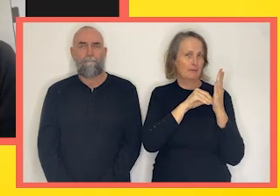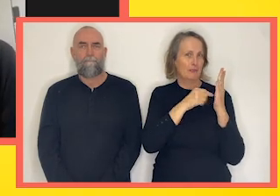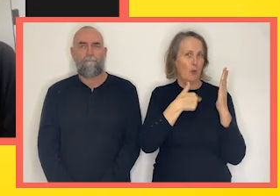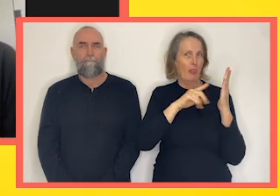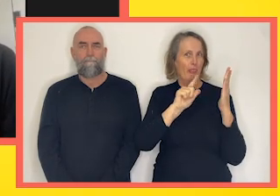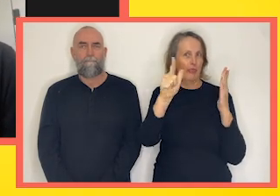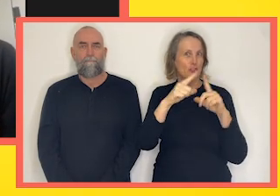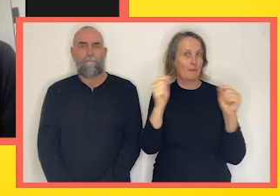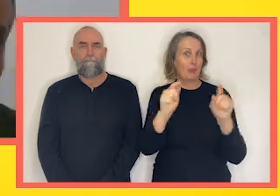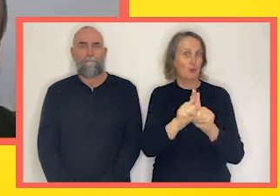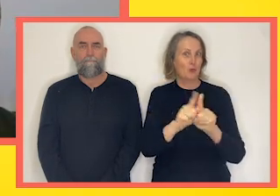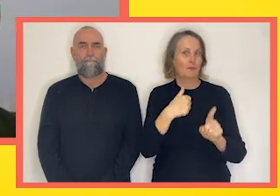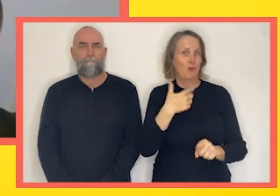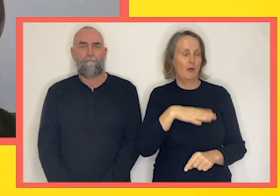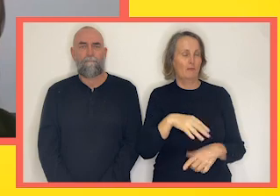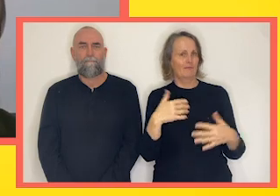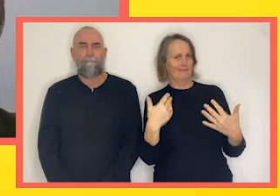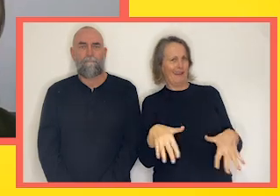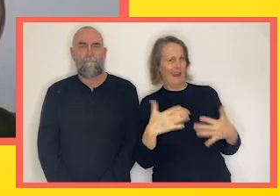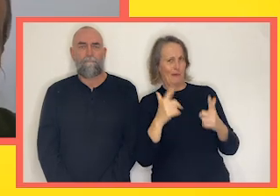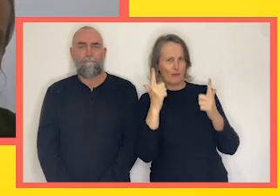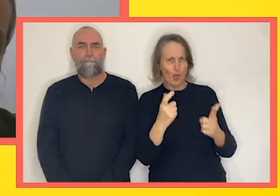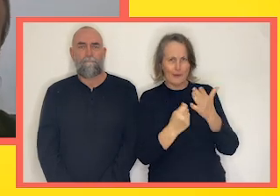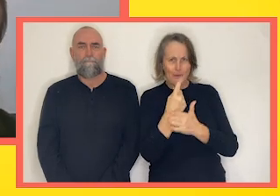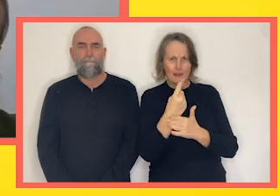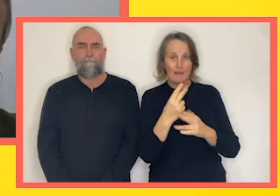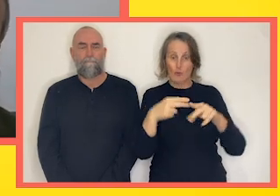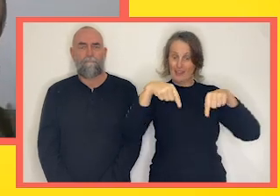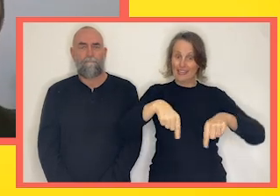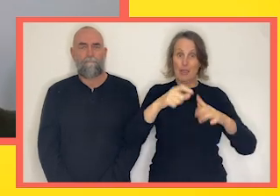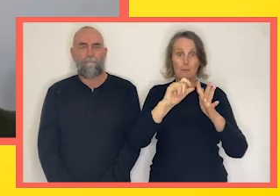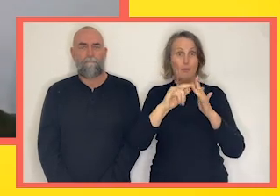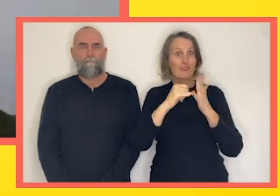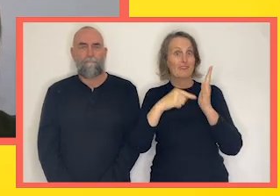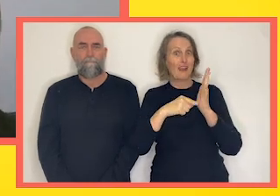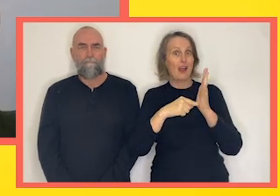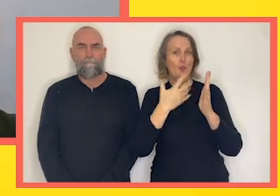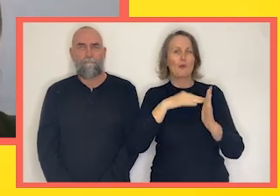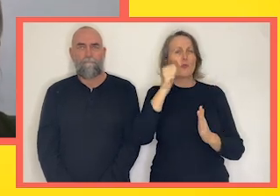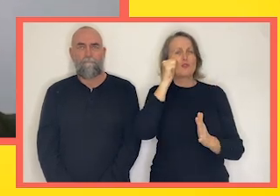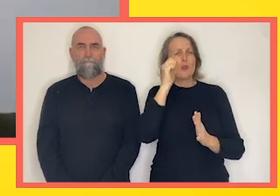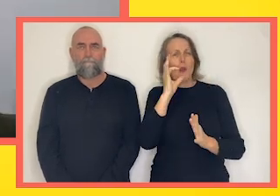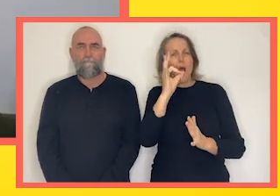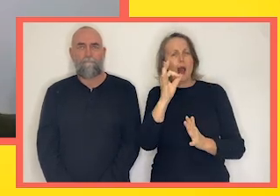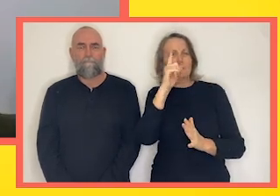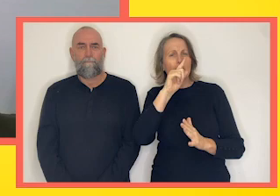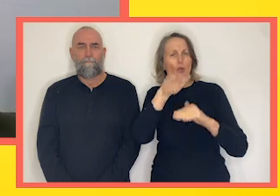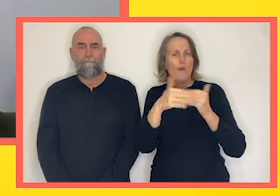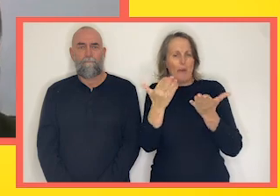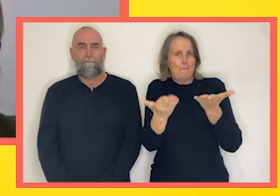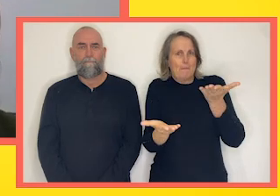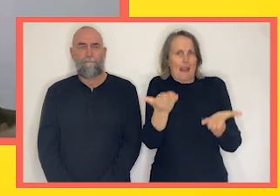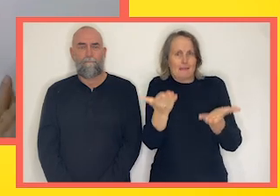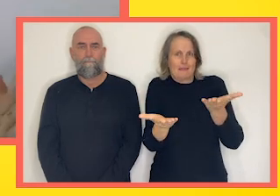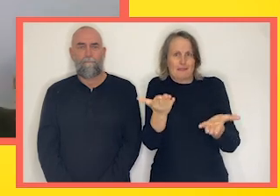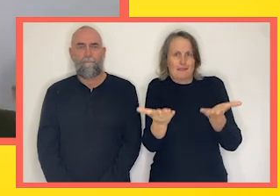as well now. Wow, there's a lot going on. And here at You Little Ripper, we like to get our guests insight into what balance looks like,